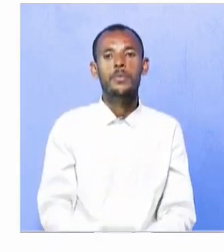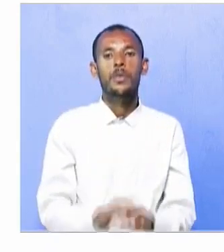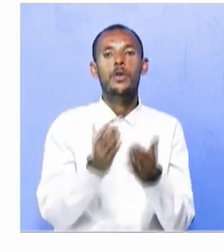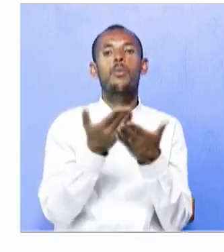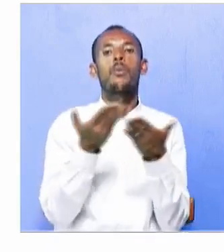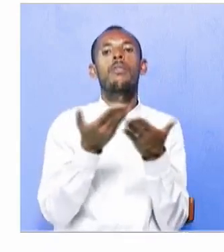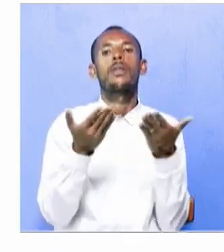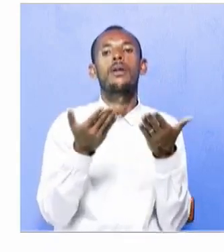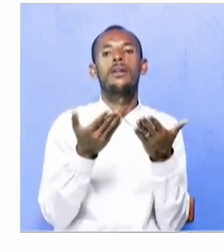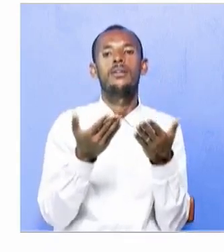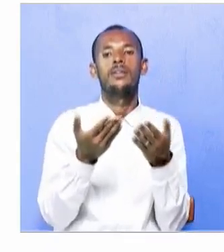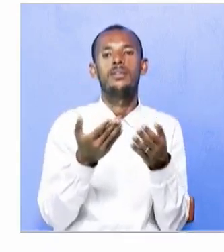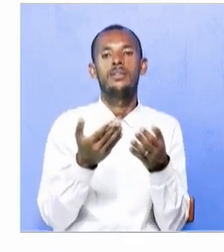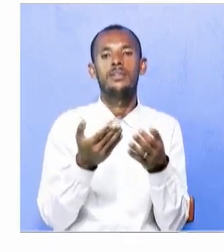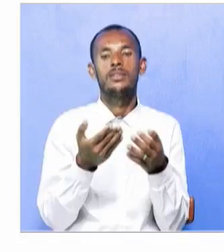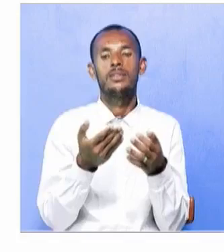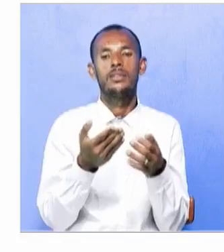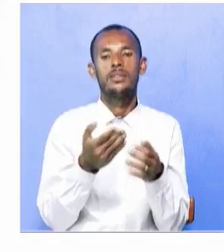whether